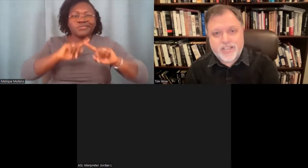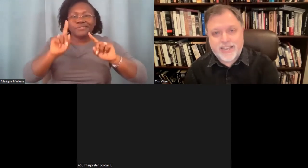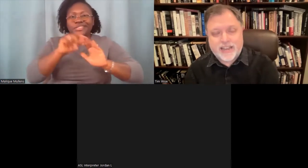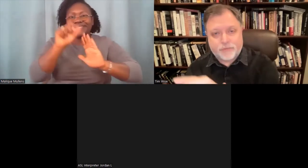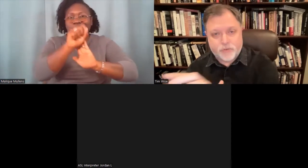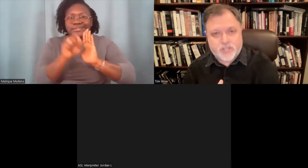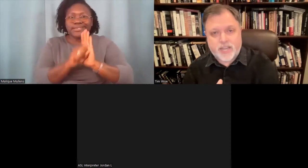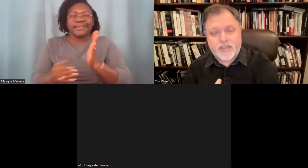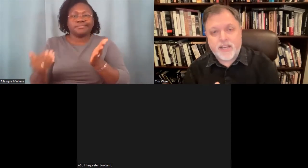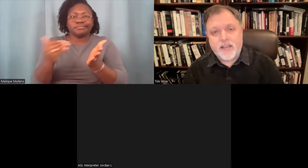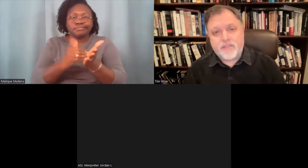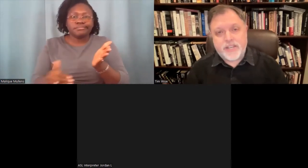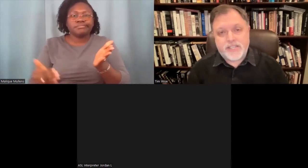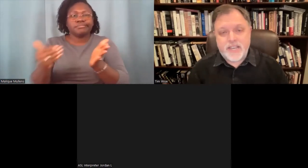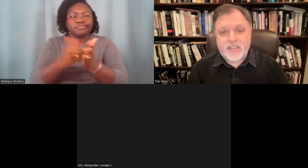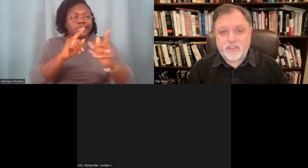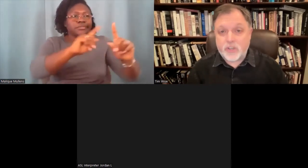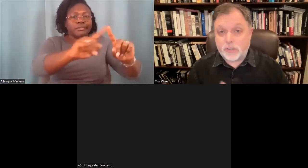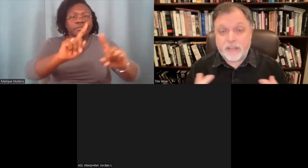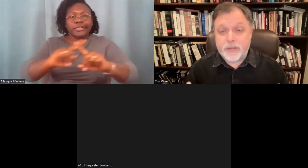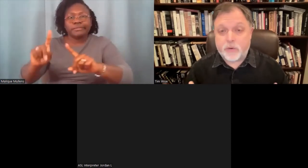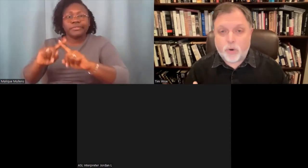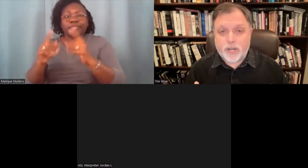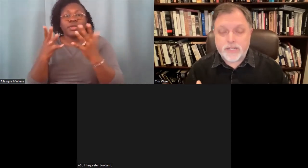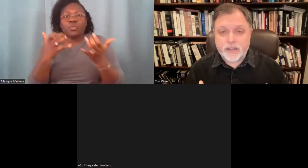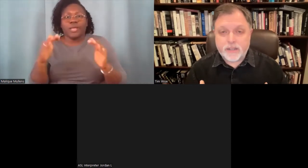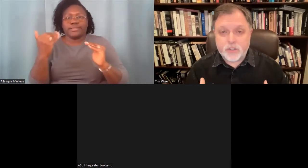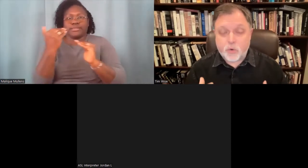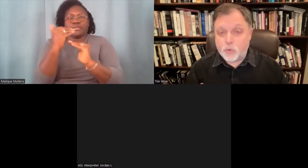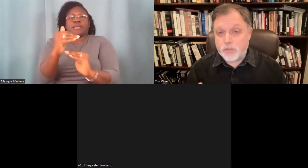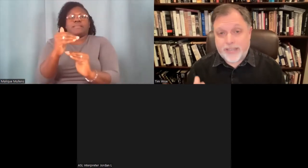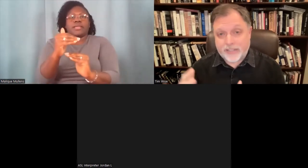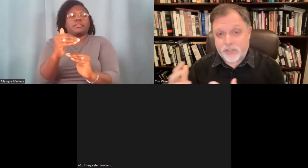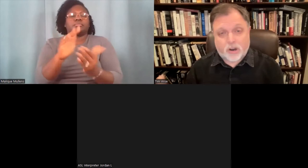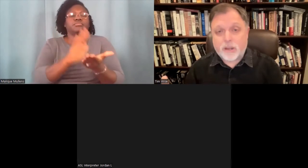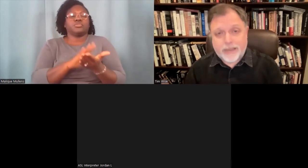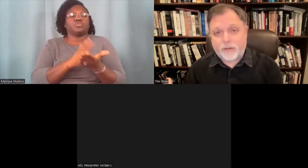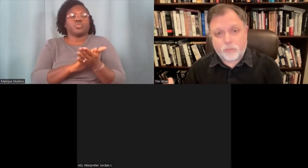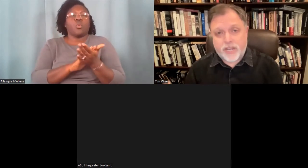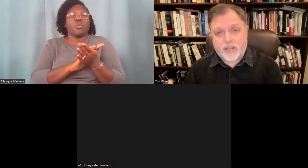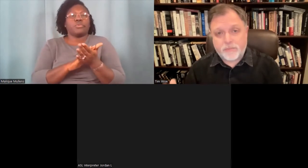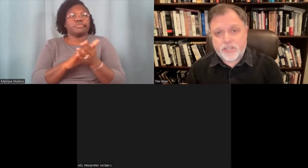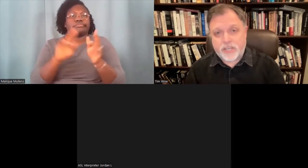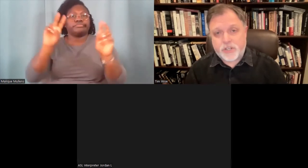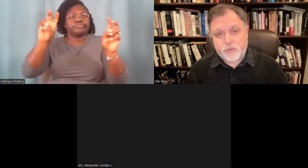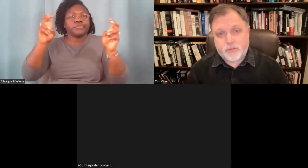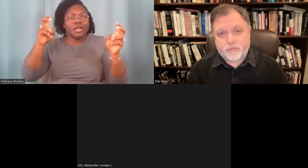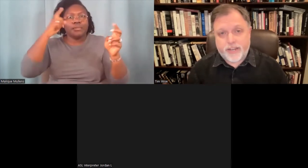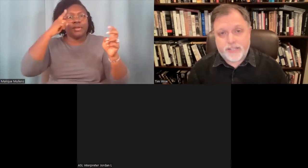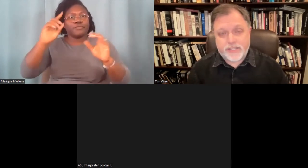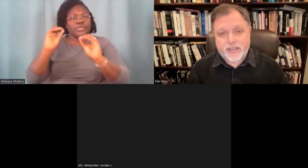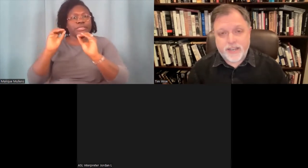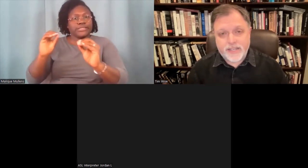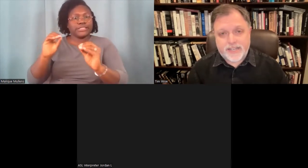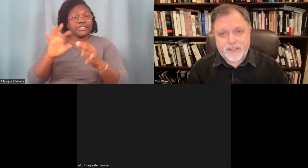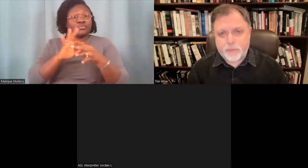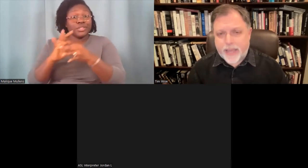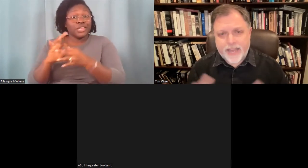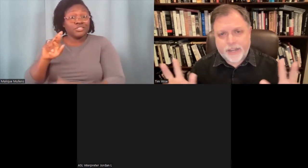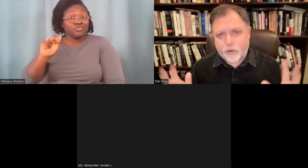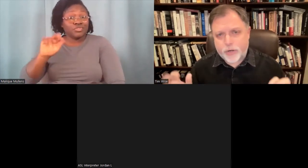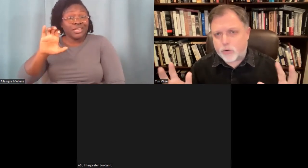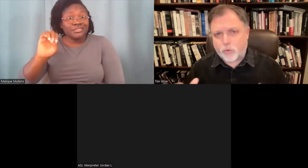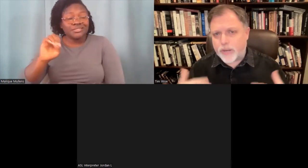after state after state that is seeking to limit what schools can talk about when it comes to issues of race. They say